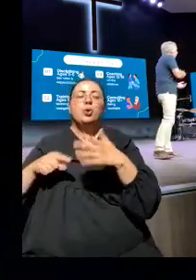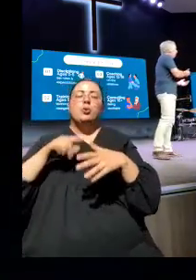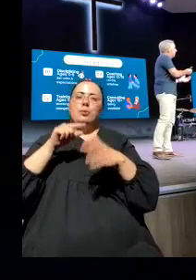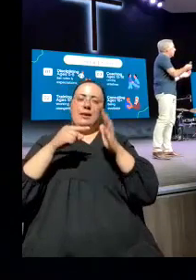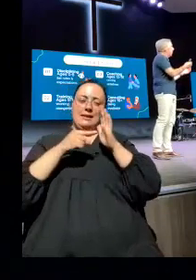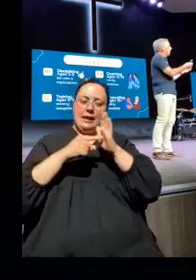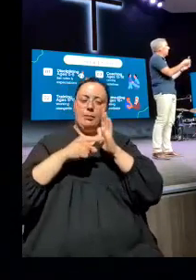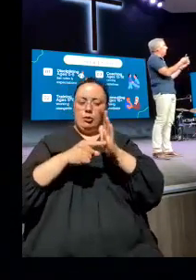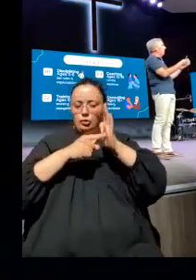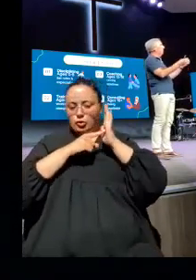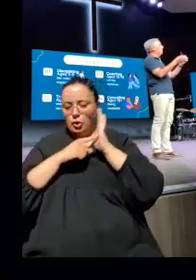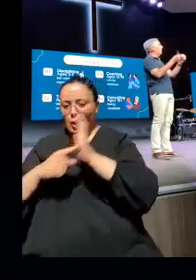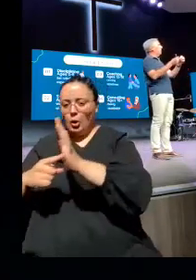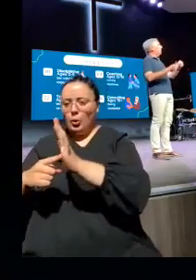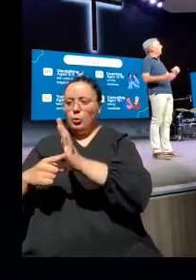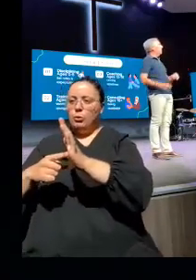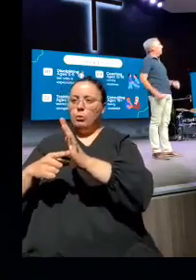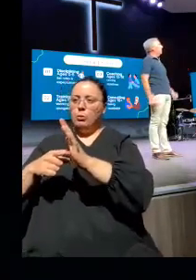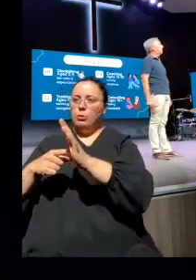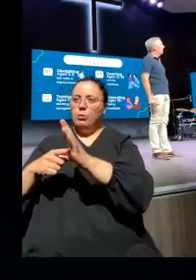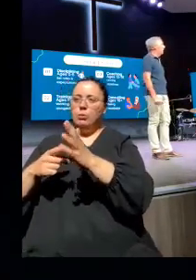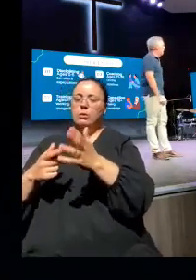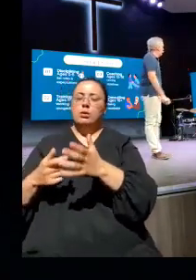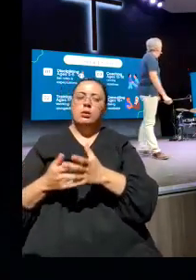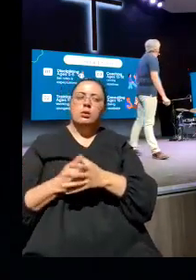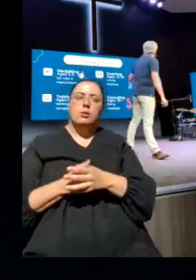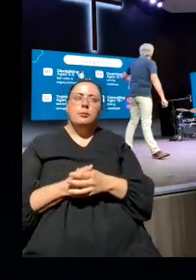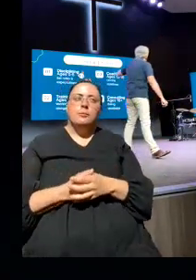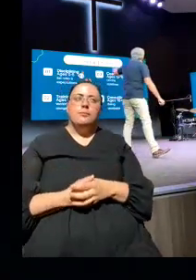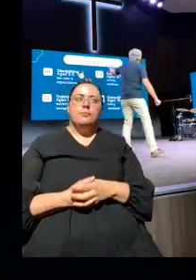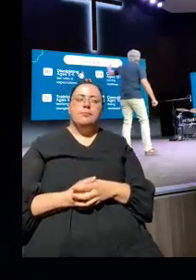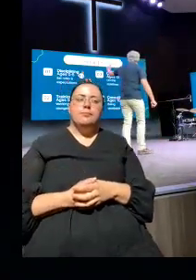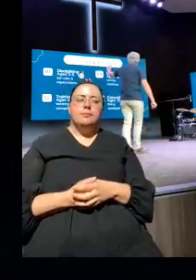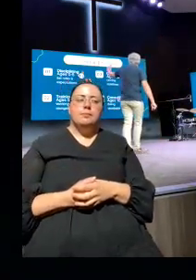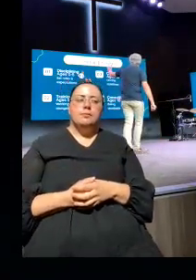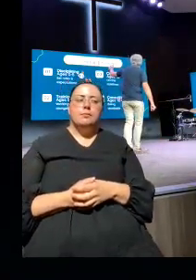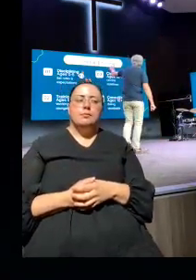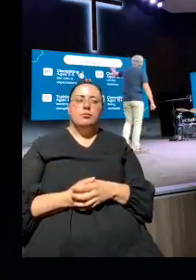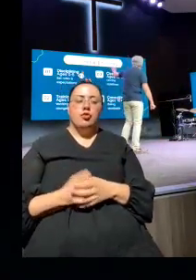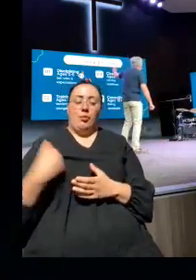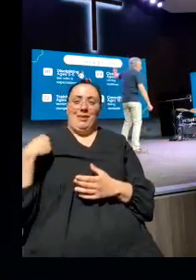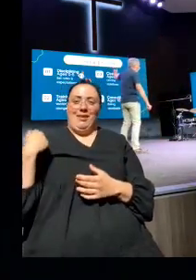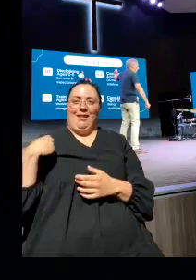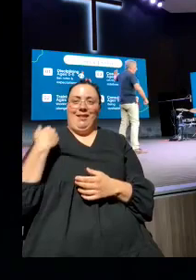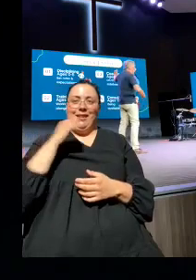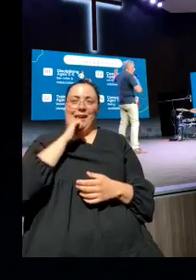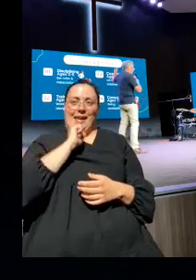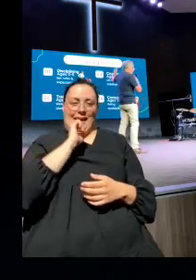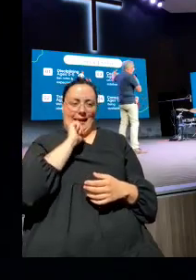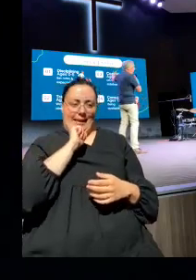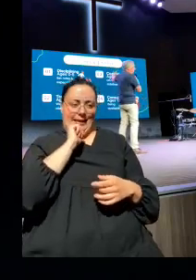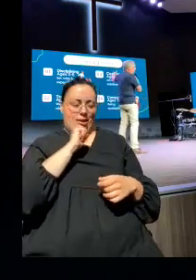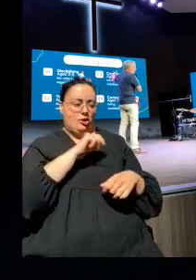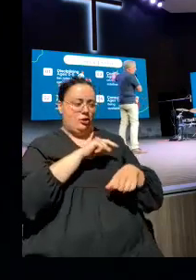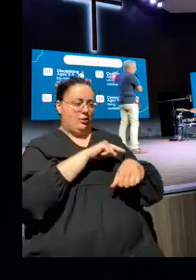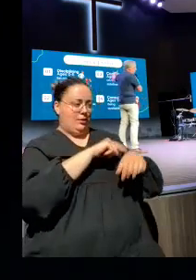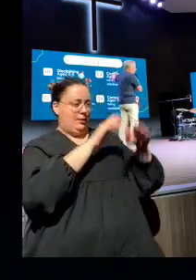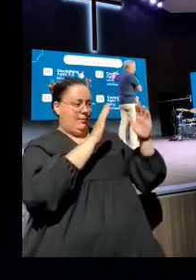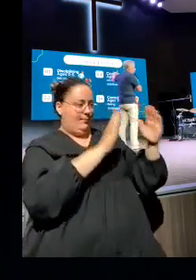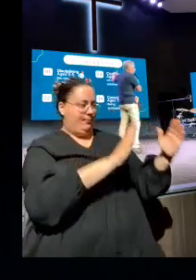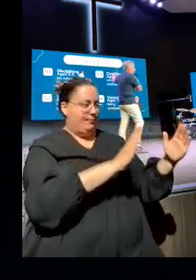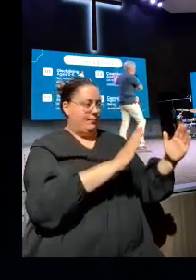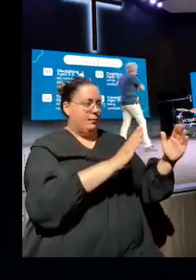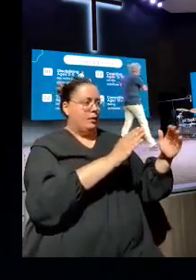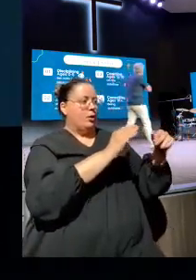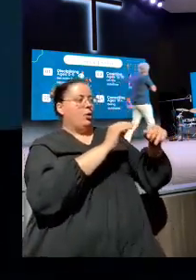the sources of influence coming into their lives. But from the youngest age, we start by giving them the influence, and